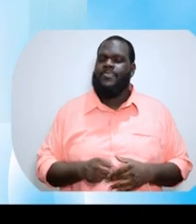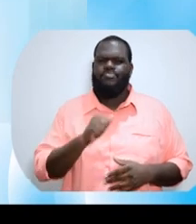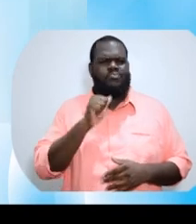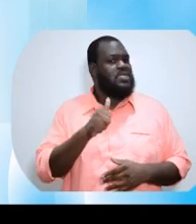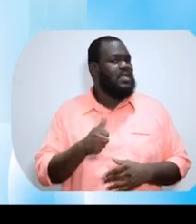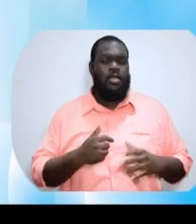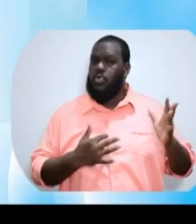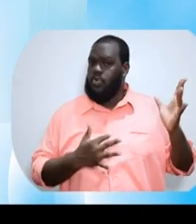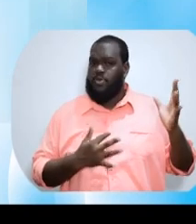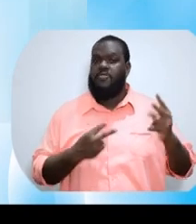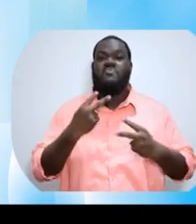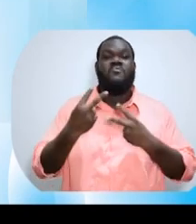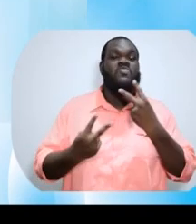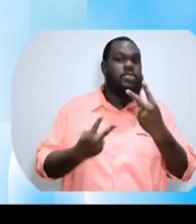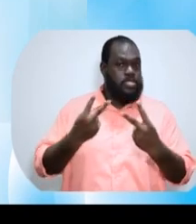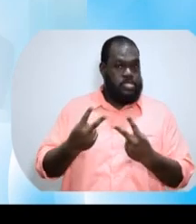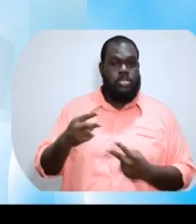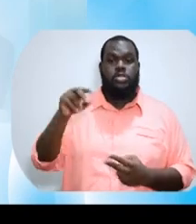visit our website at